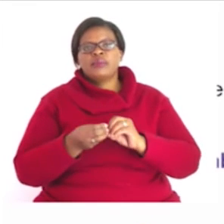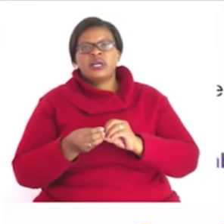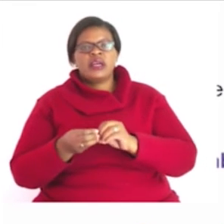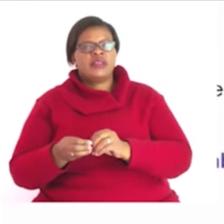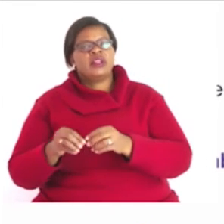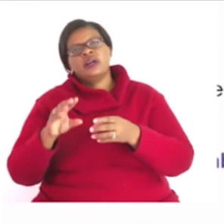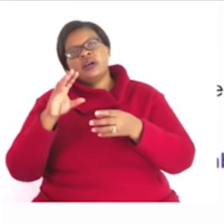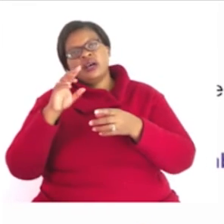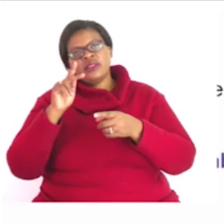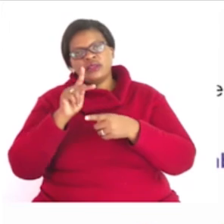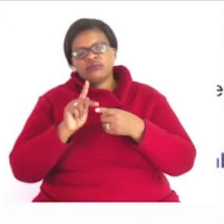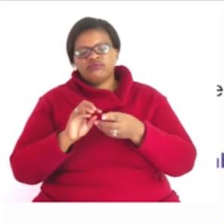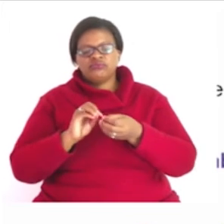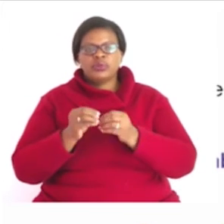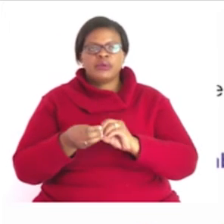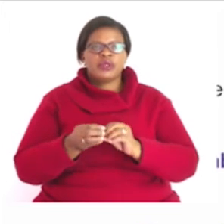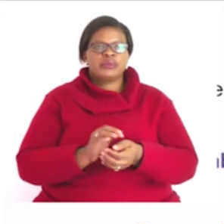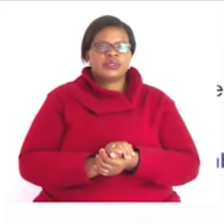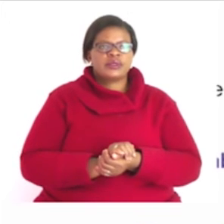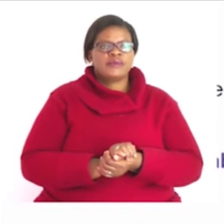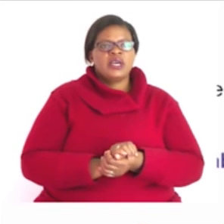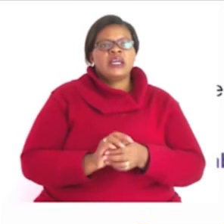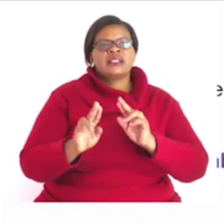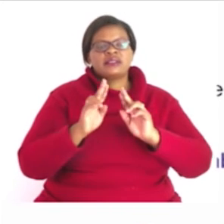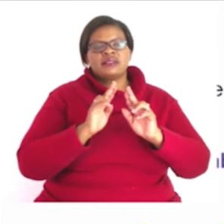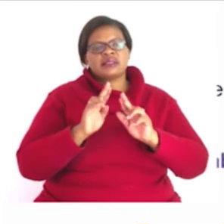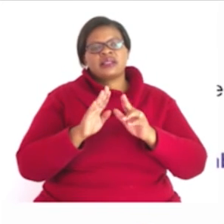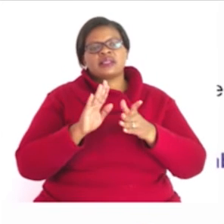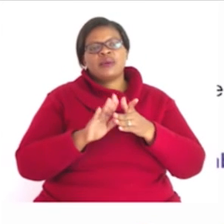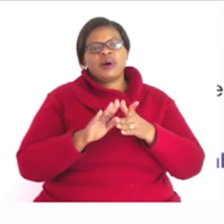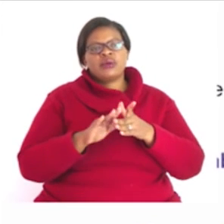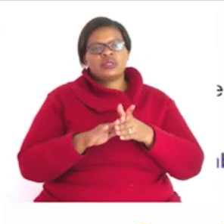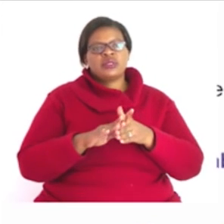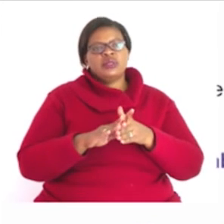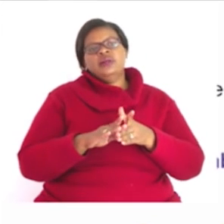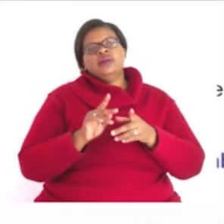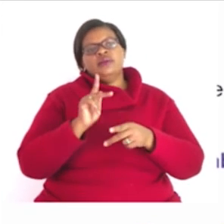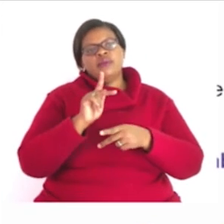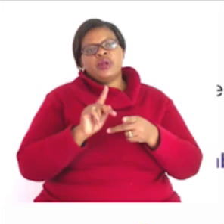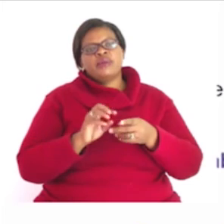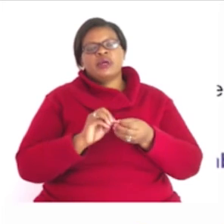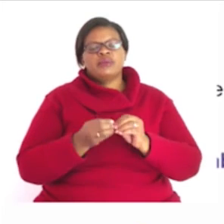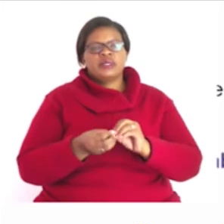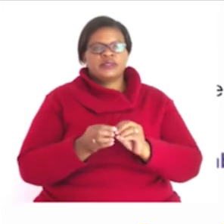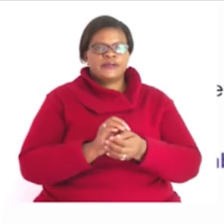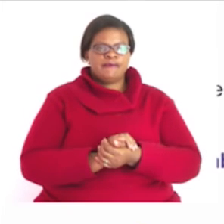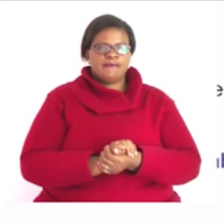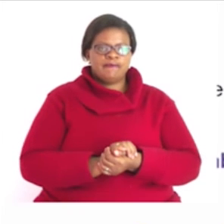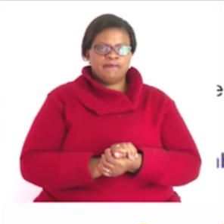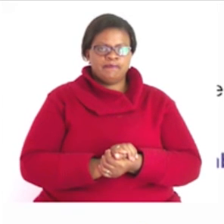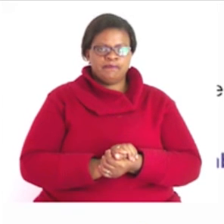prime number. Before we touch on composite numbers, let's just see what do they say. What is